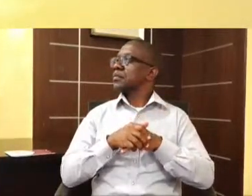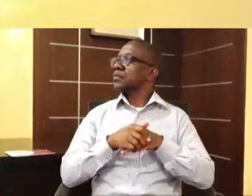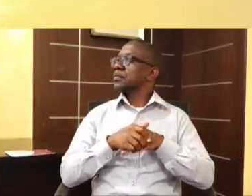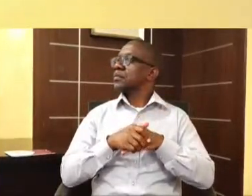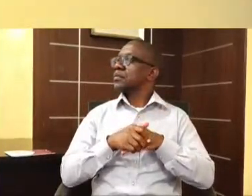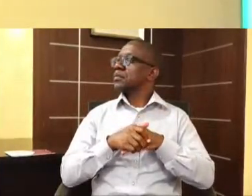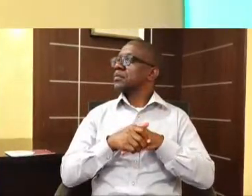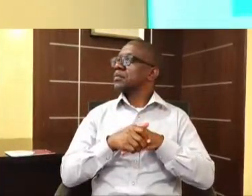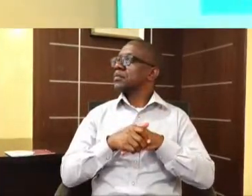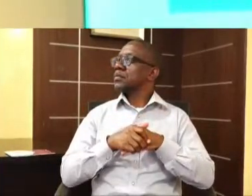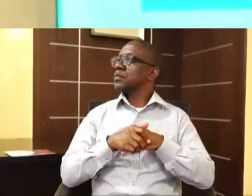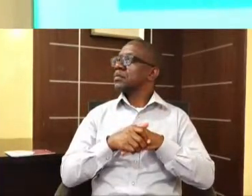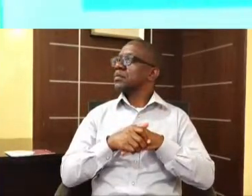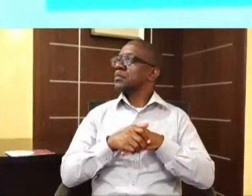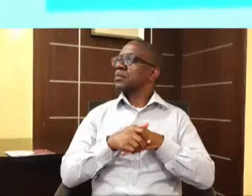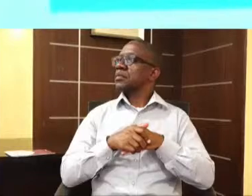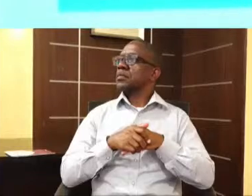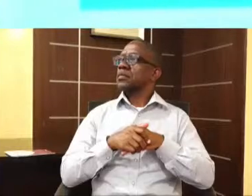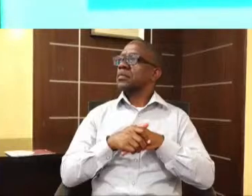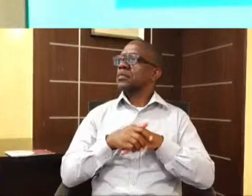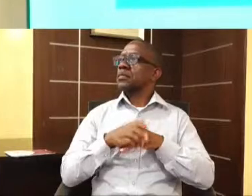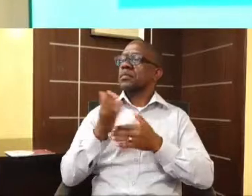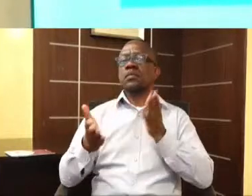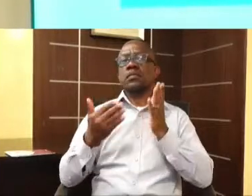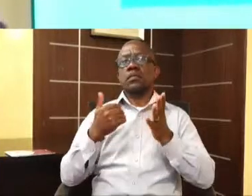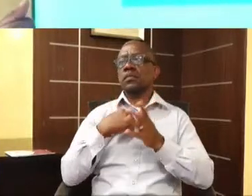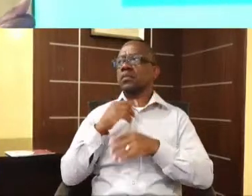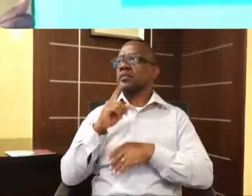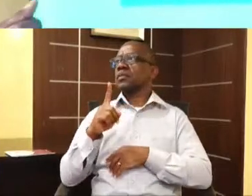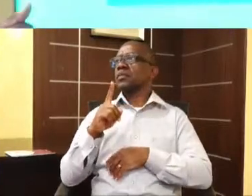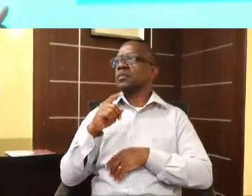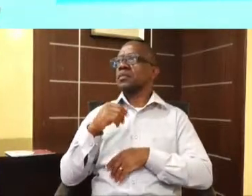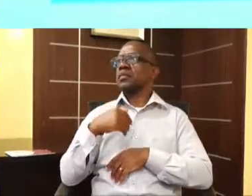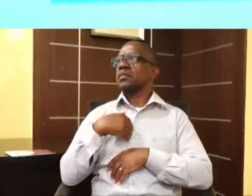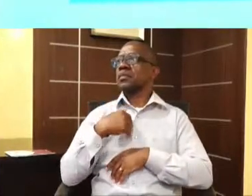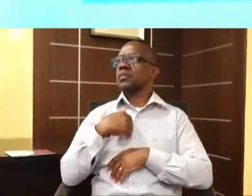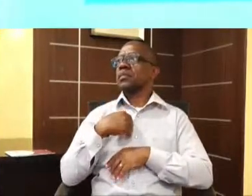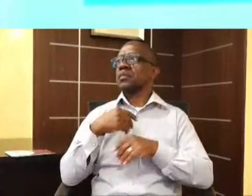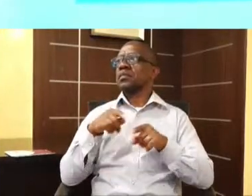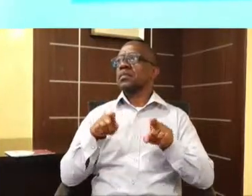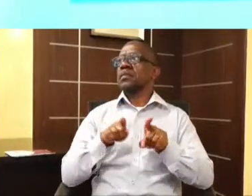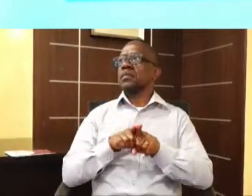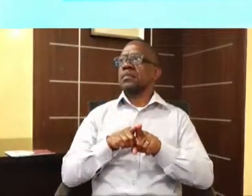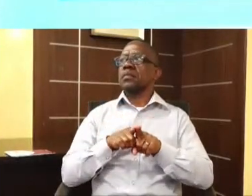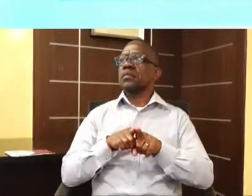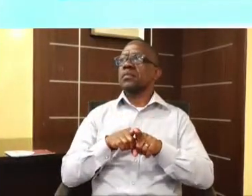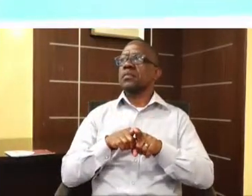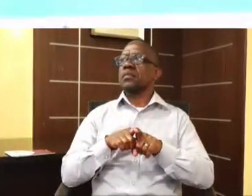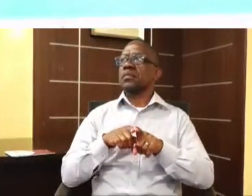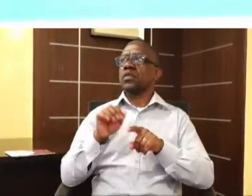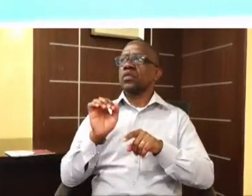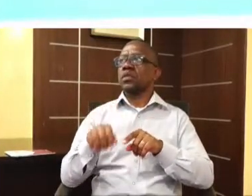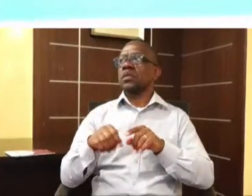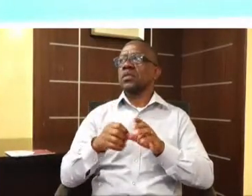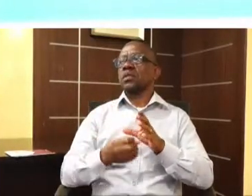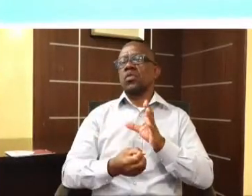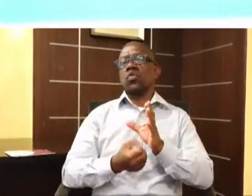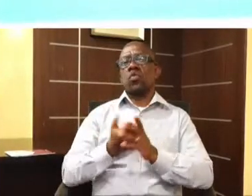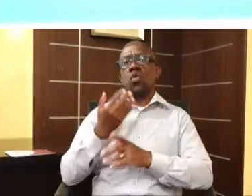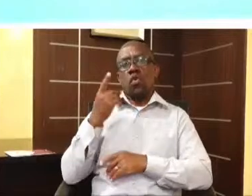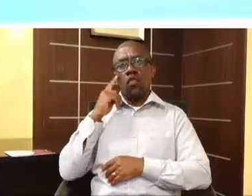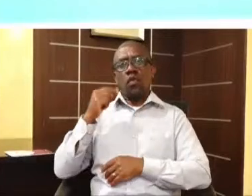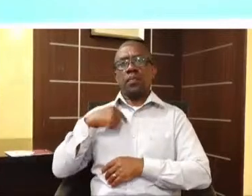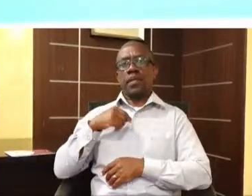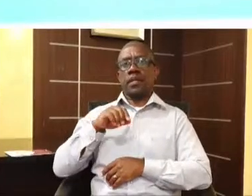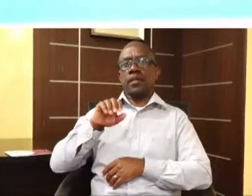the maybe I had one when I saw that you can grow for me seedlings and